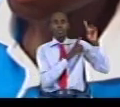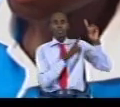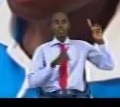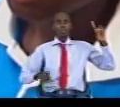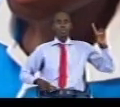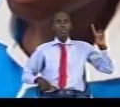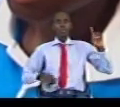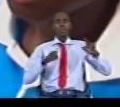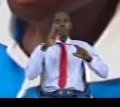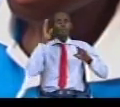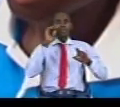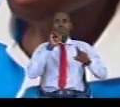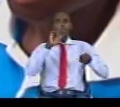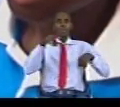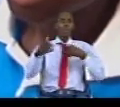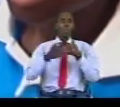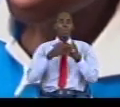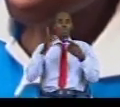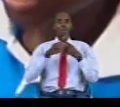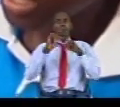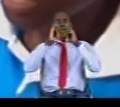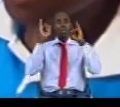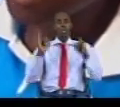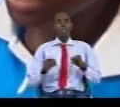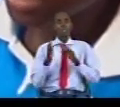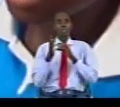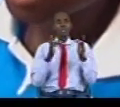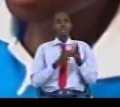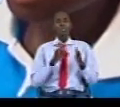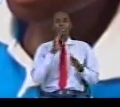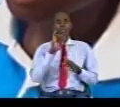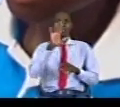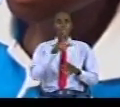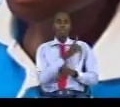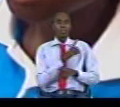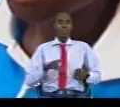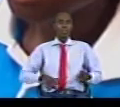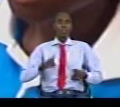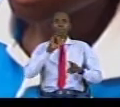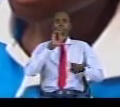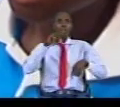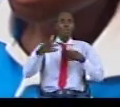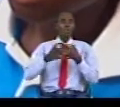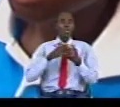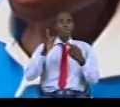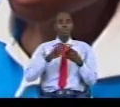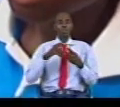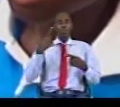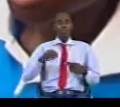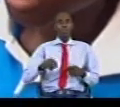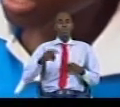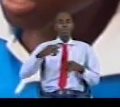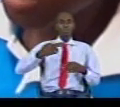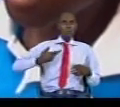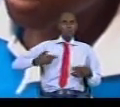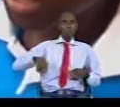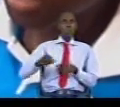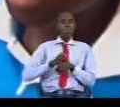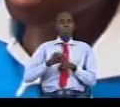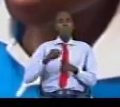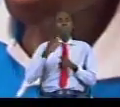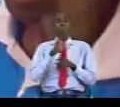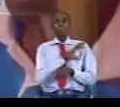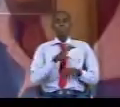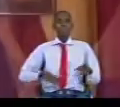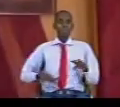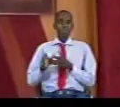go back to idol worship. Jesus is your Lord. You'll not go back to the Pharisees, Sadducees. Jesus is your Lord. You'll